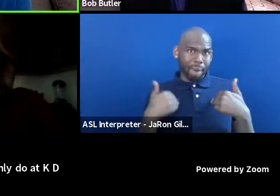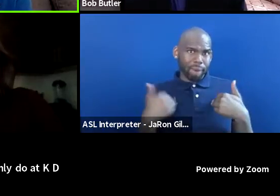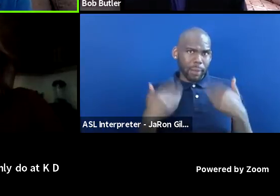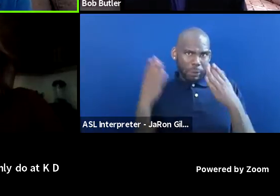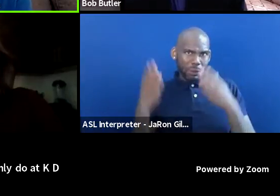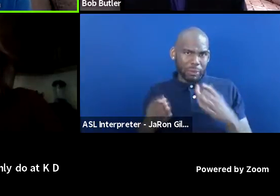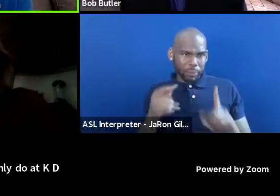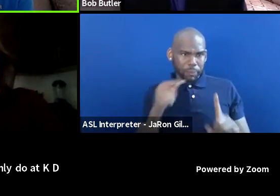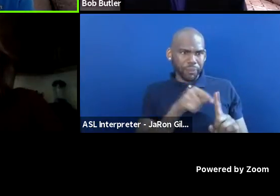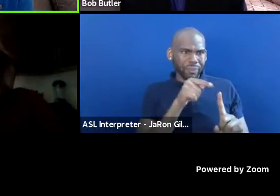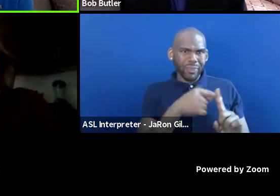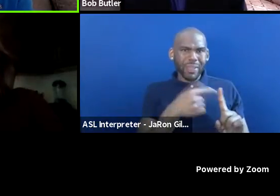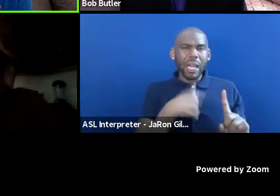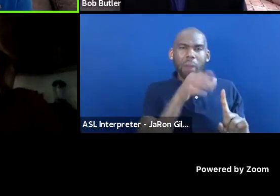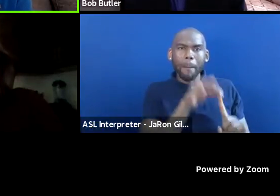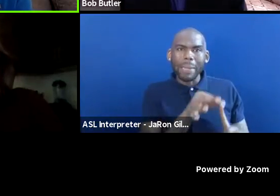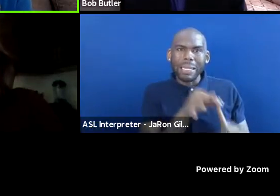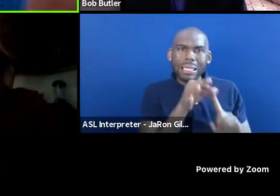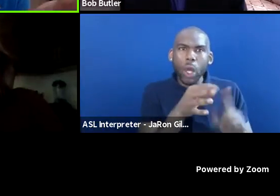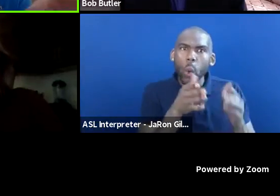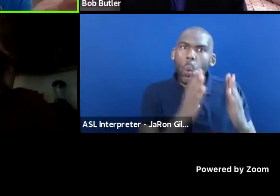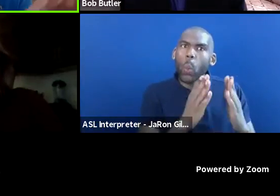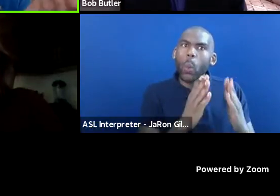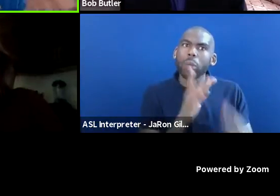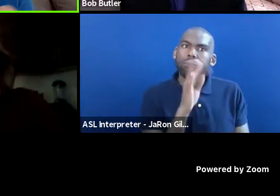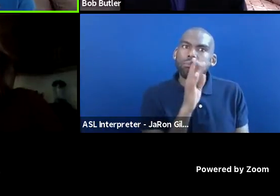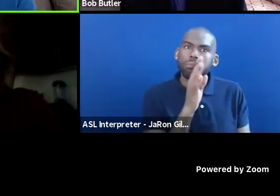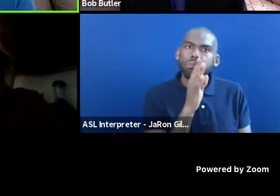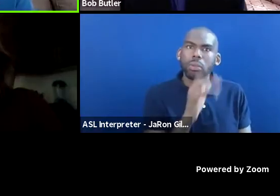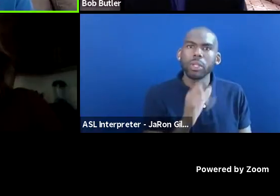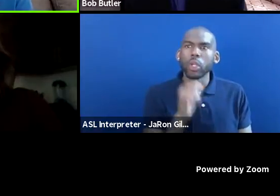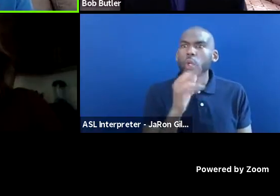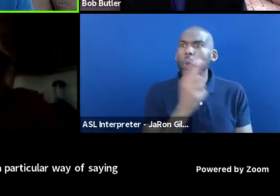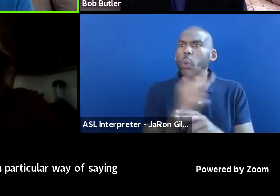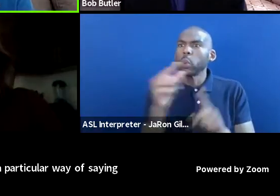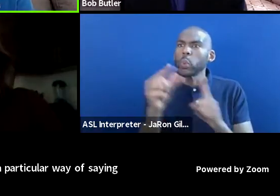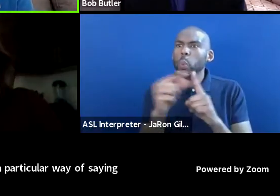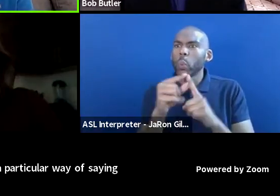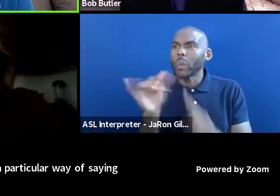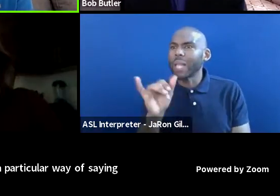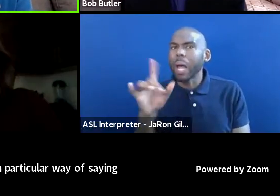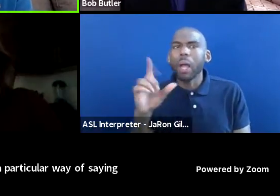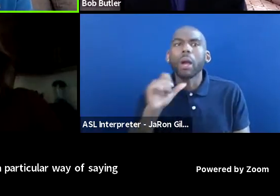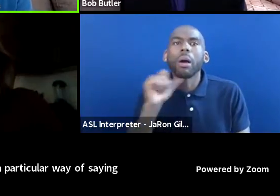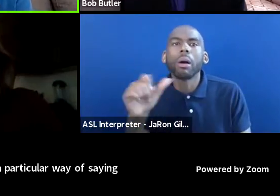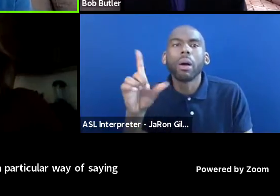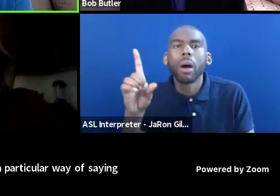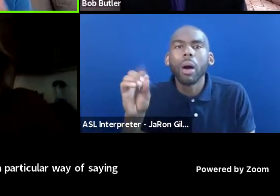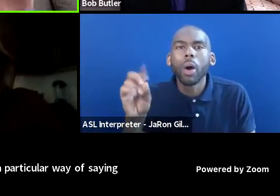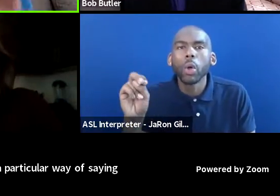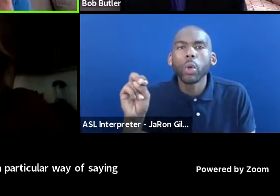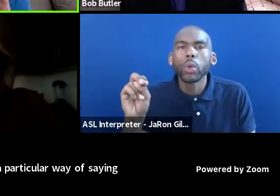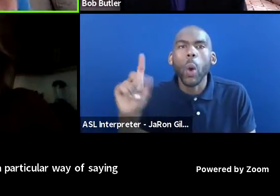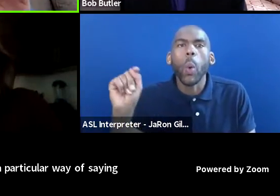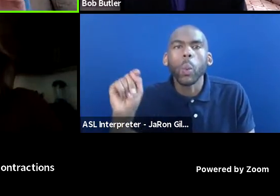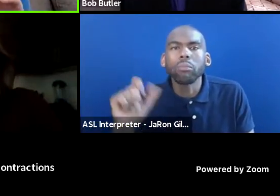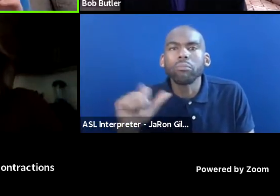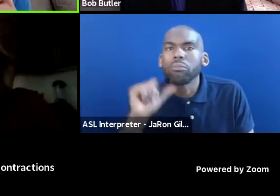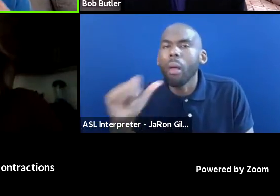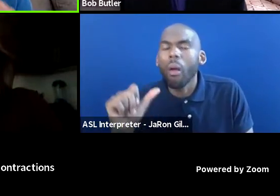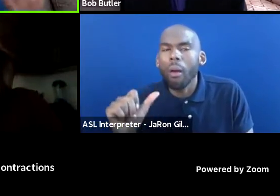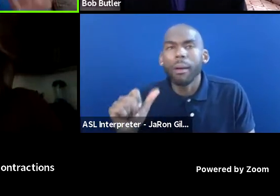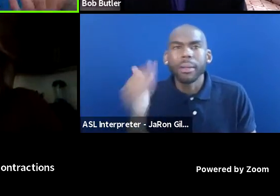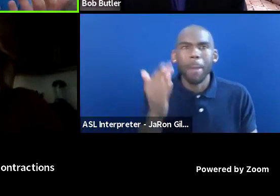of saying things. They don't use contractions like don't. They may express words in